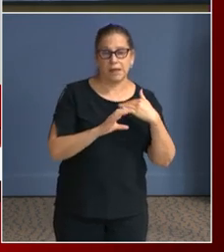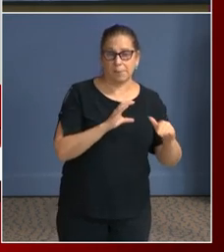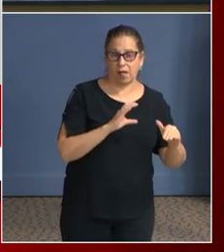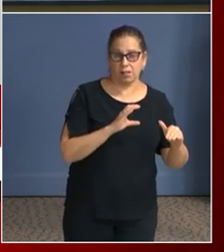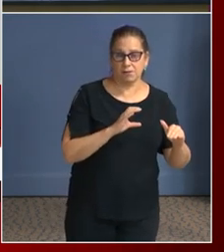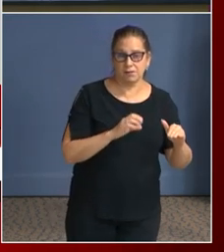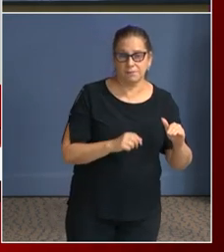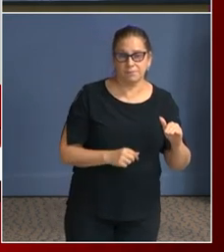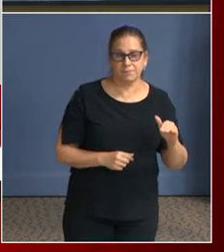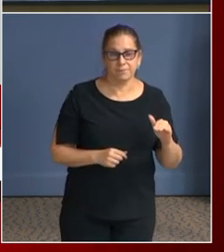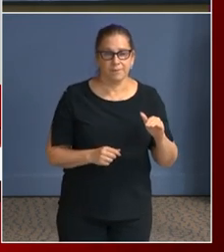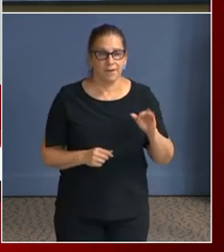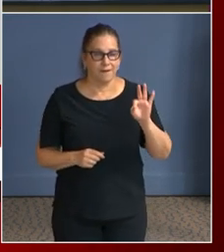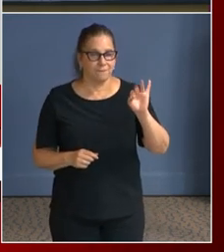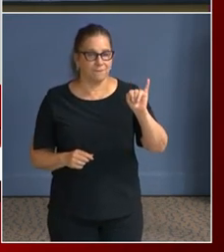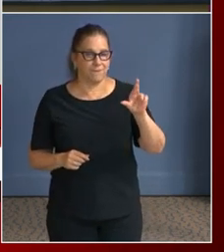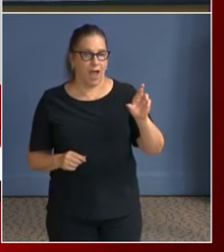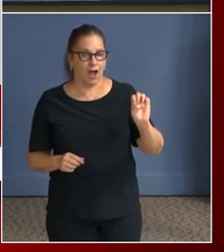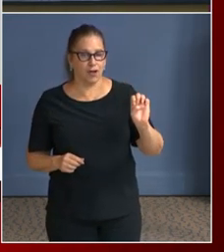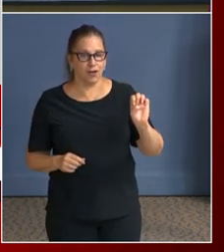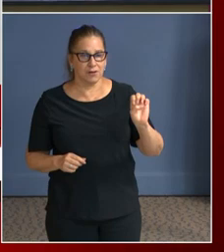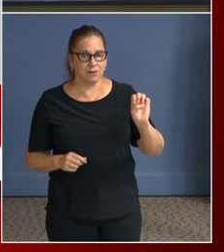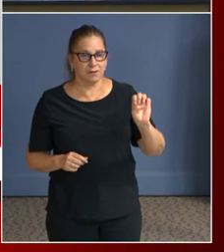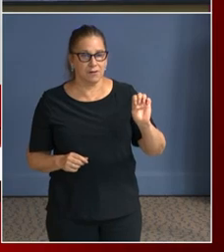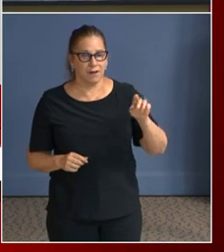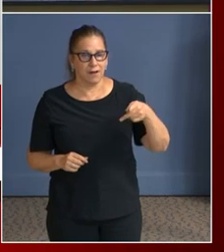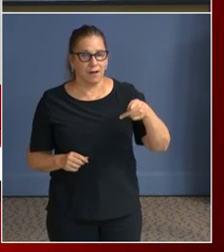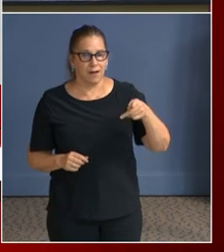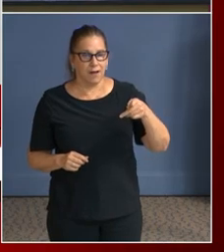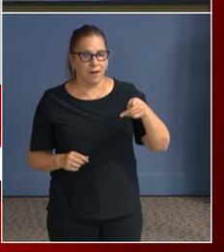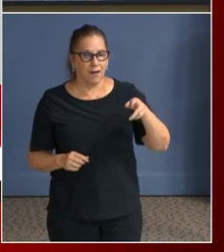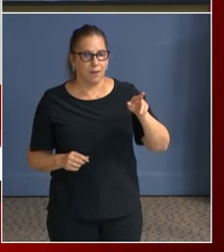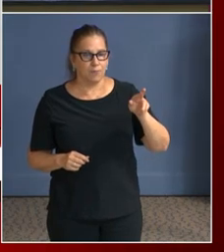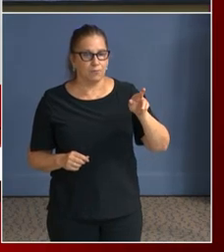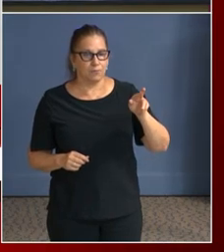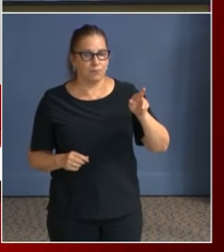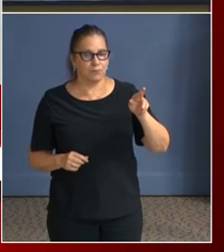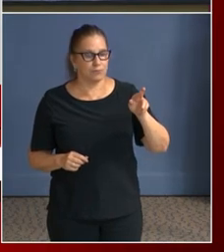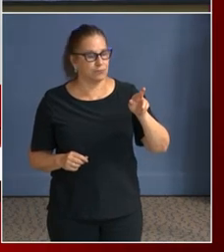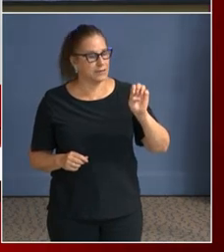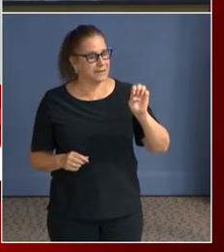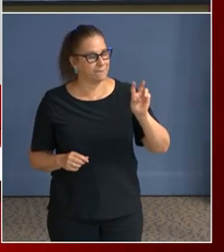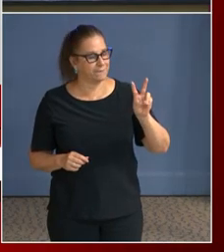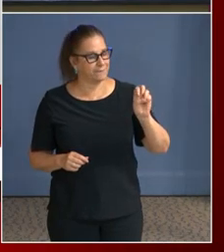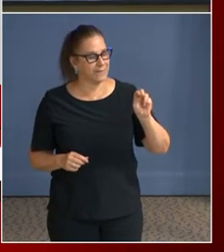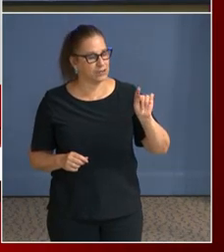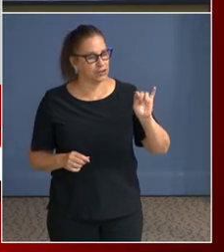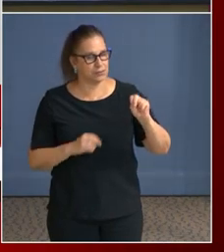fems.fireprevention@dc.gov. So with that, I want to turn it over to Chief Dean for his comments.